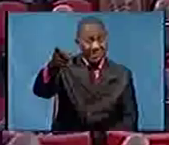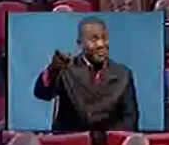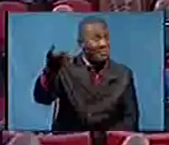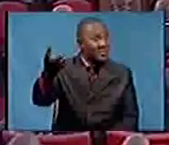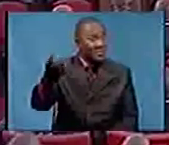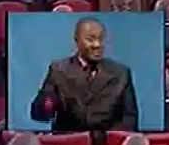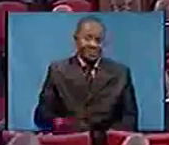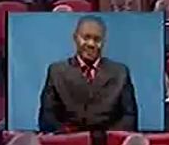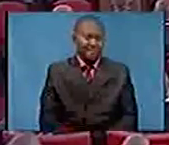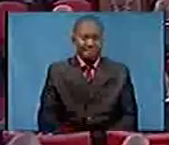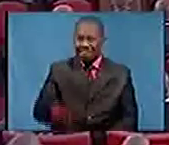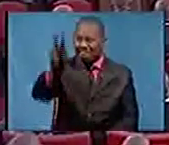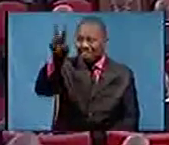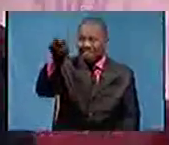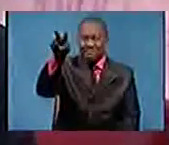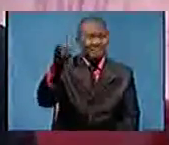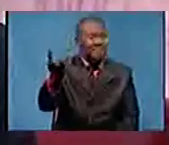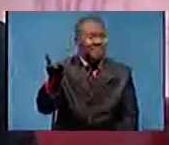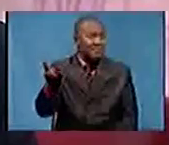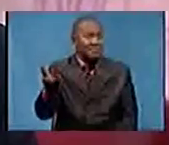Look at that.